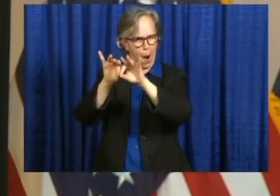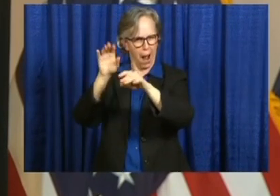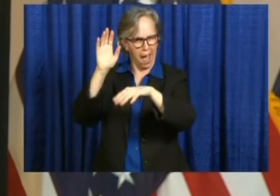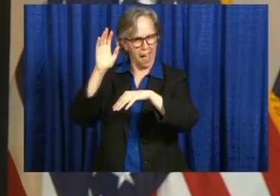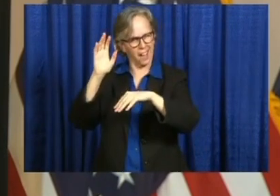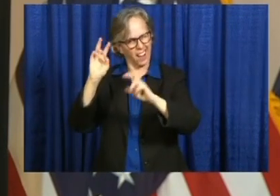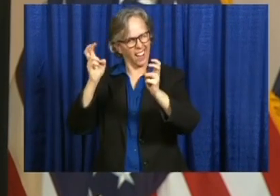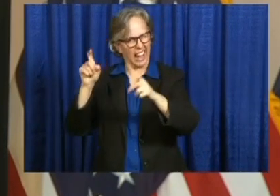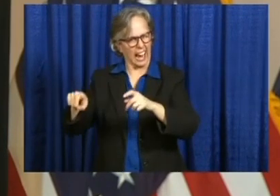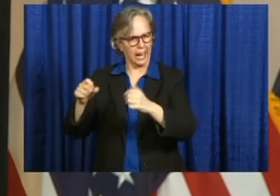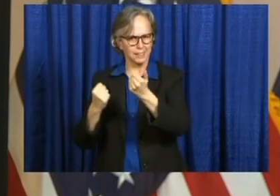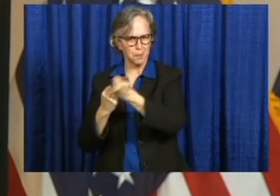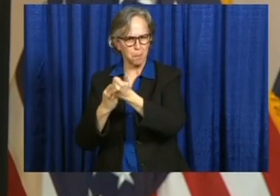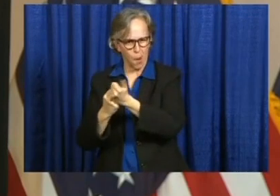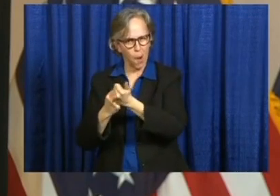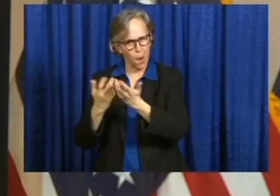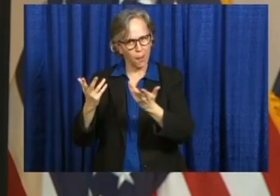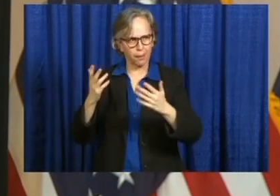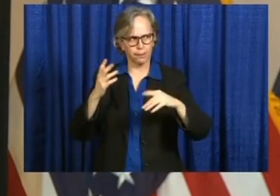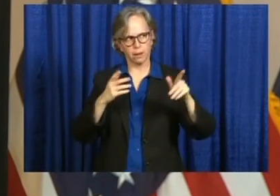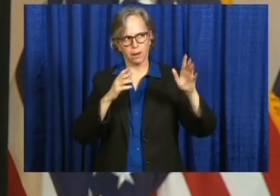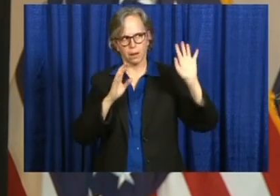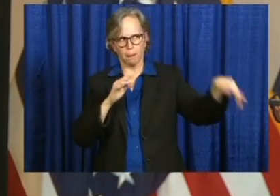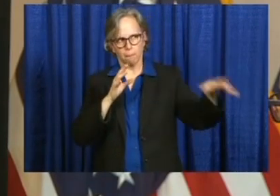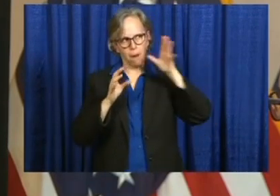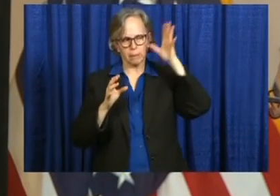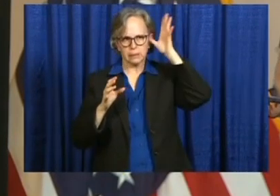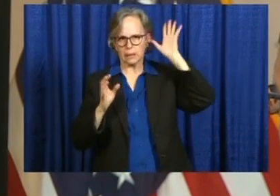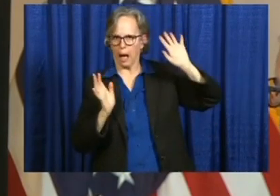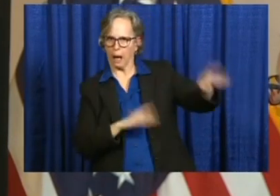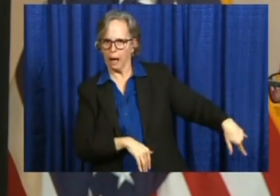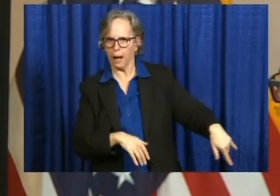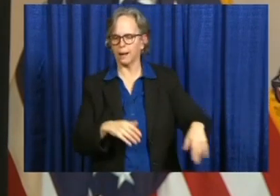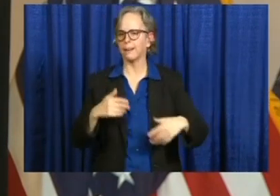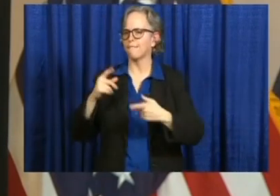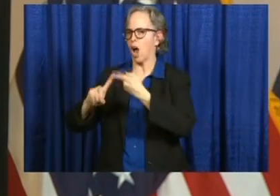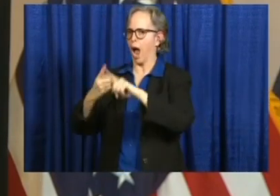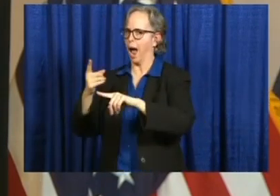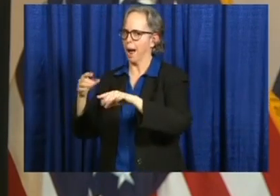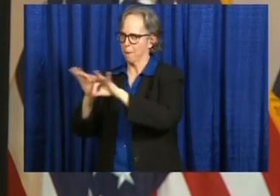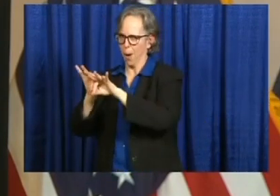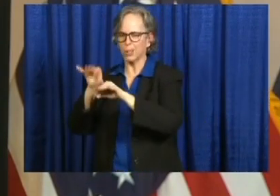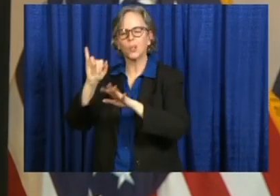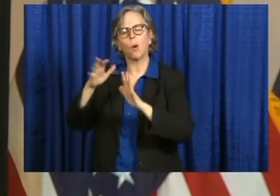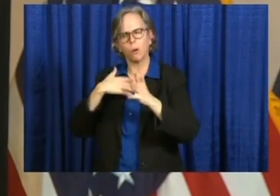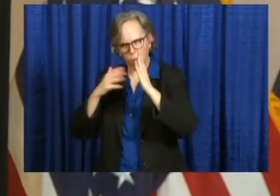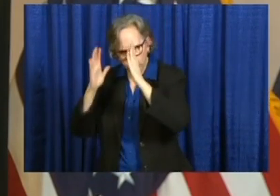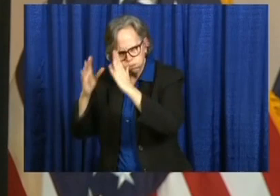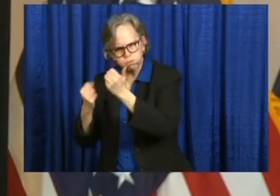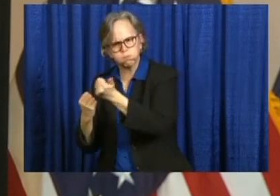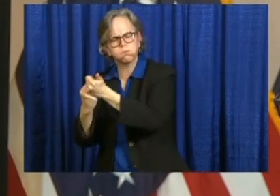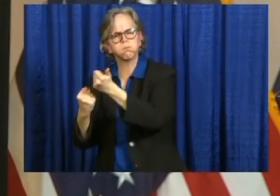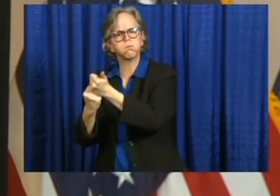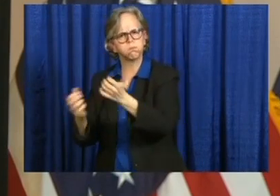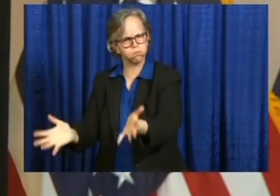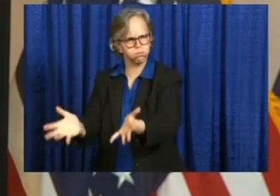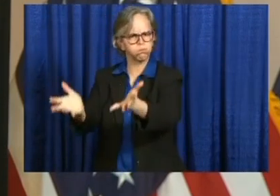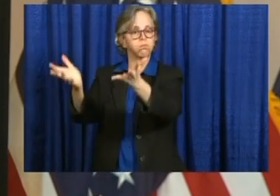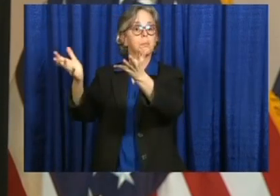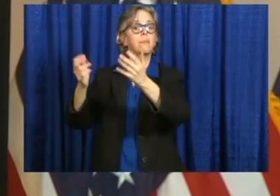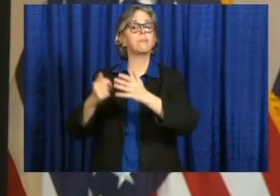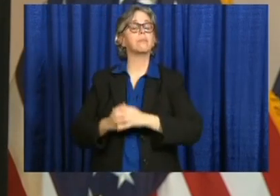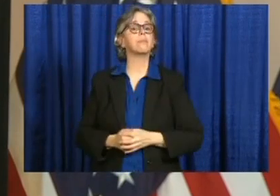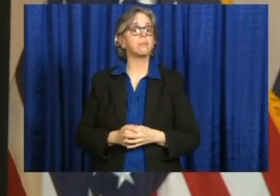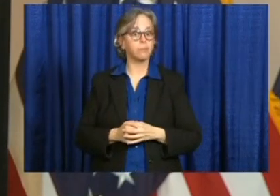about people struggling to stay connected to their recovery supports. And this would include things